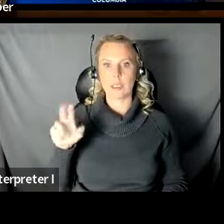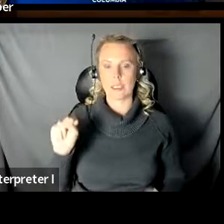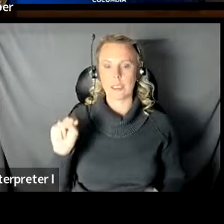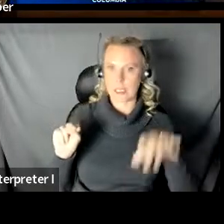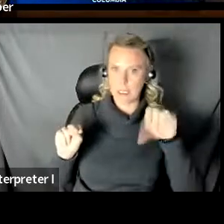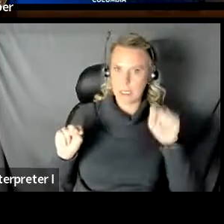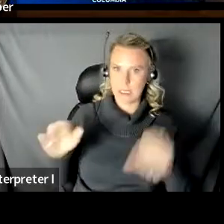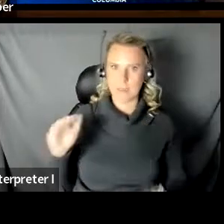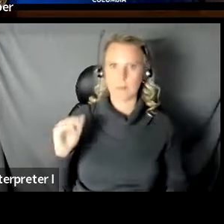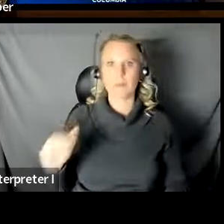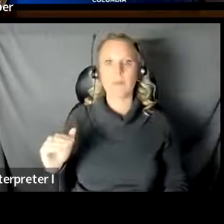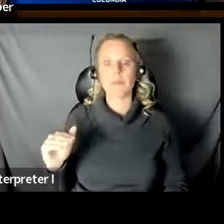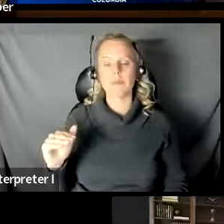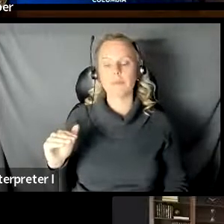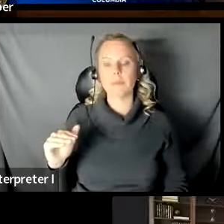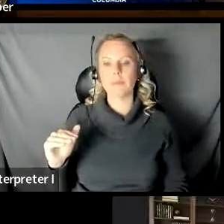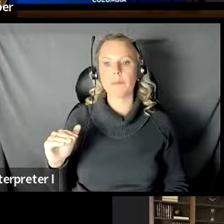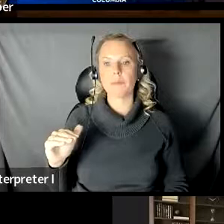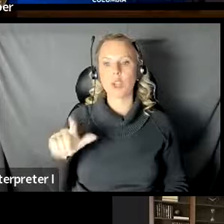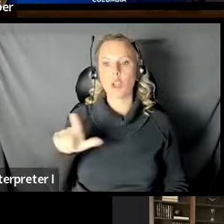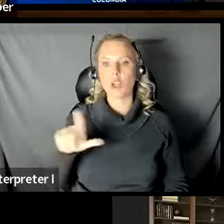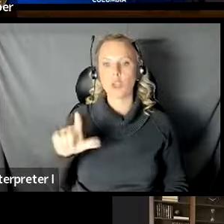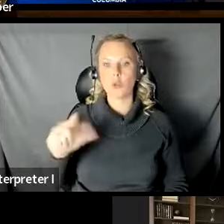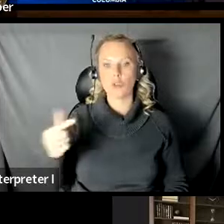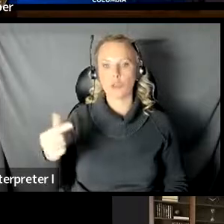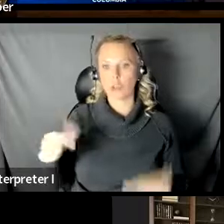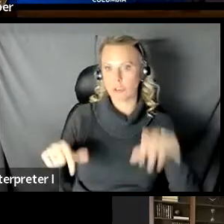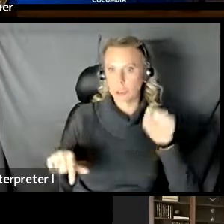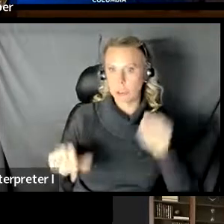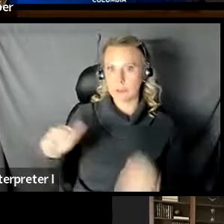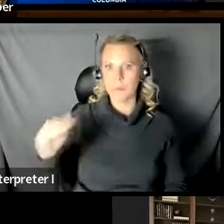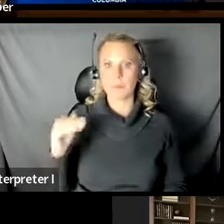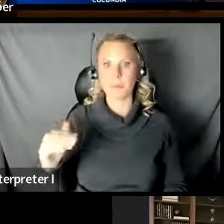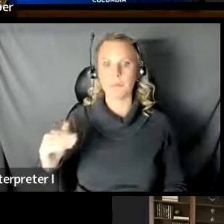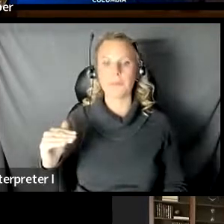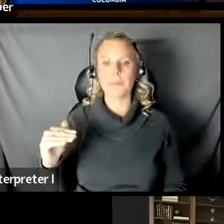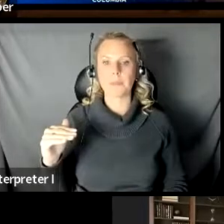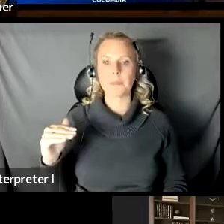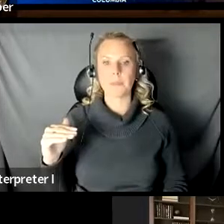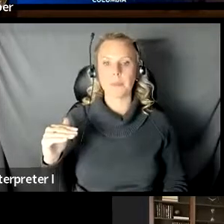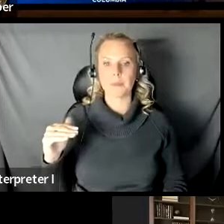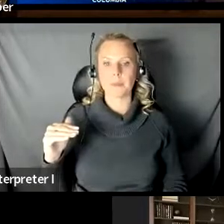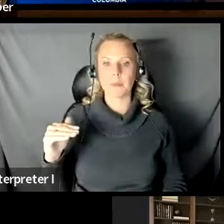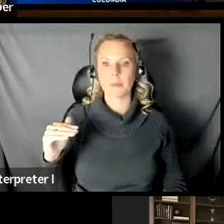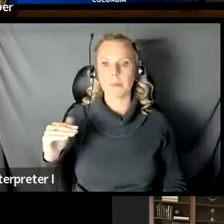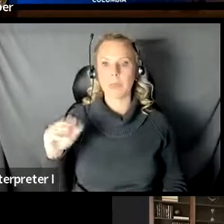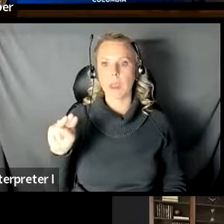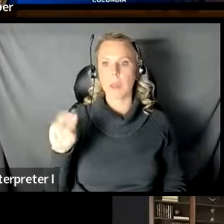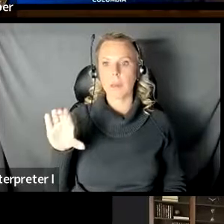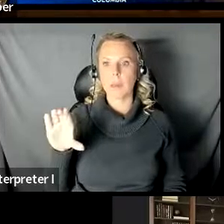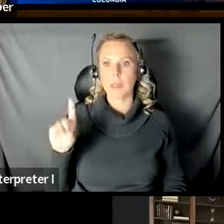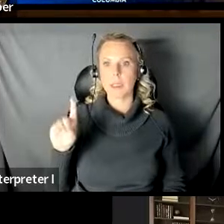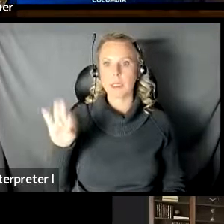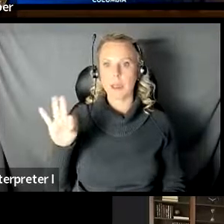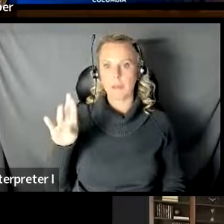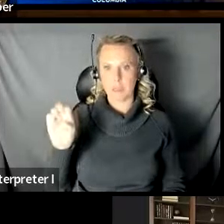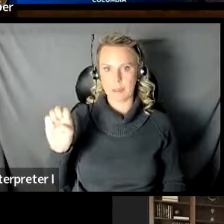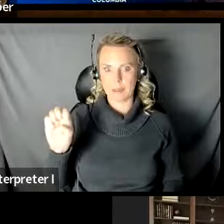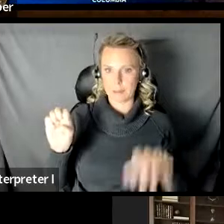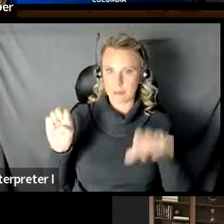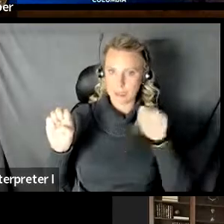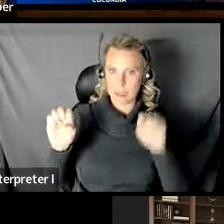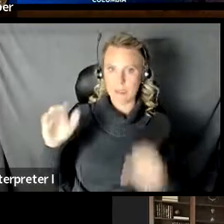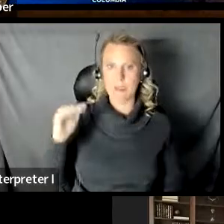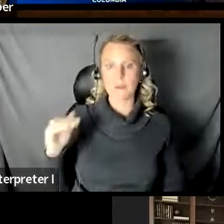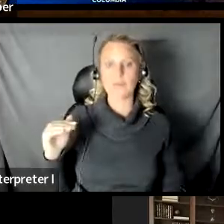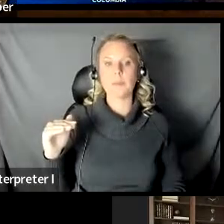Yes. Councilmember Henderson votes yes. Councilmember Lewis George. Yes. Councilmember Lewis George votes yes. Councilmember McDuffie. Yes. Councilmember